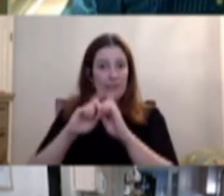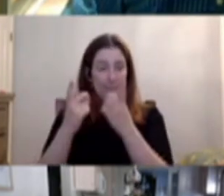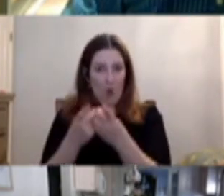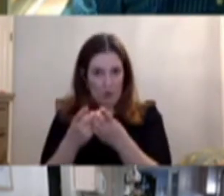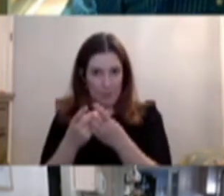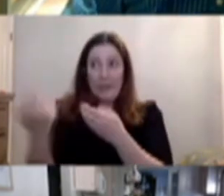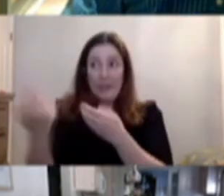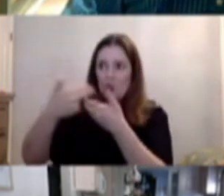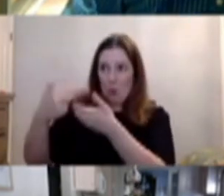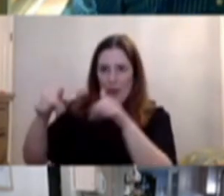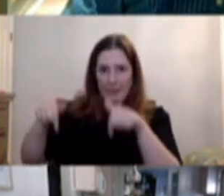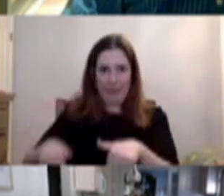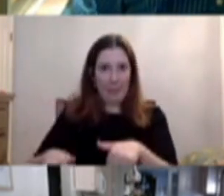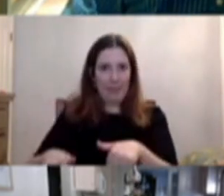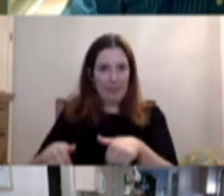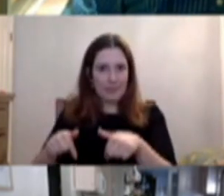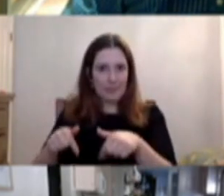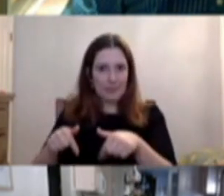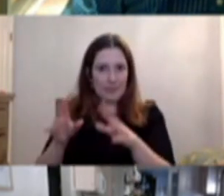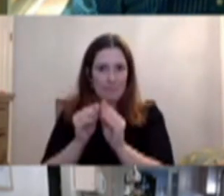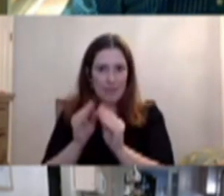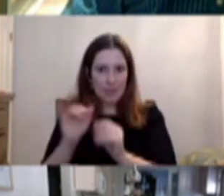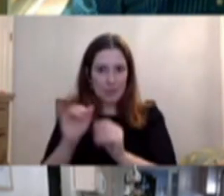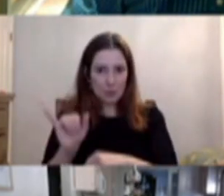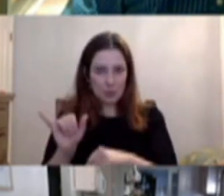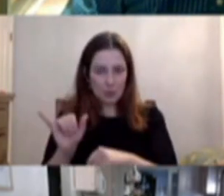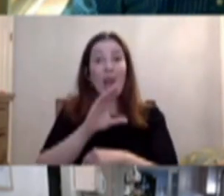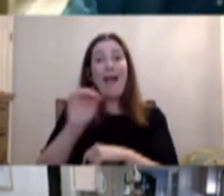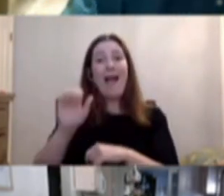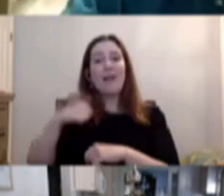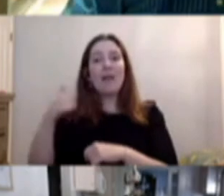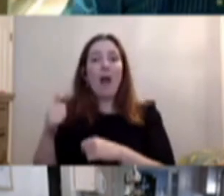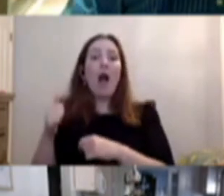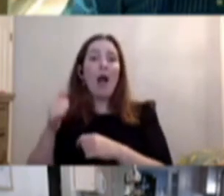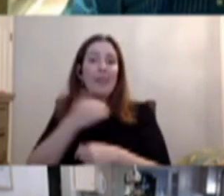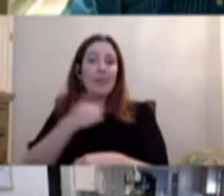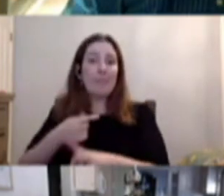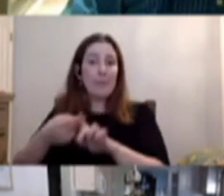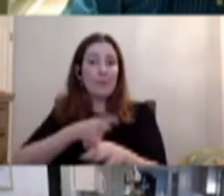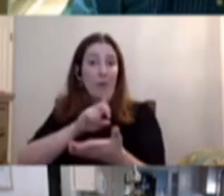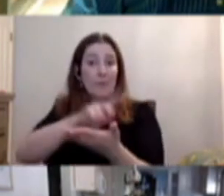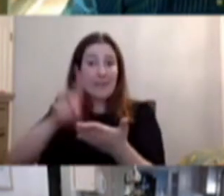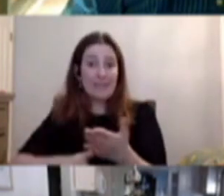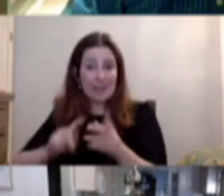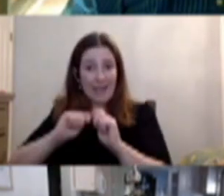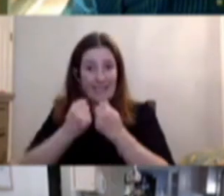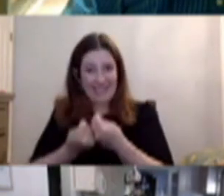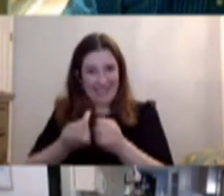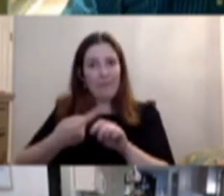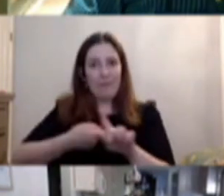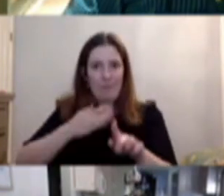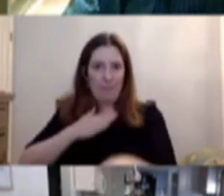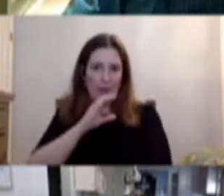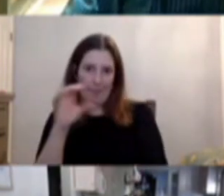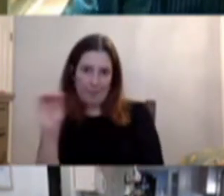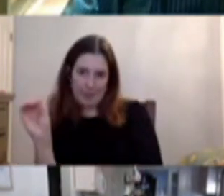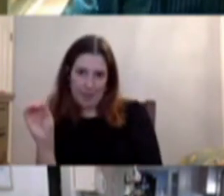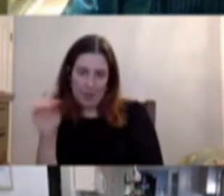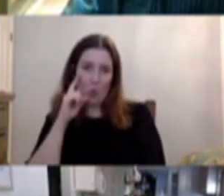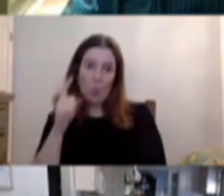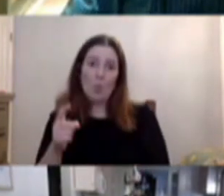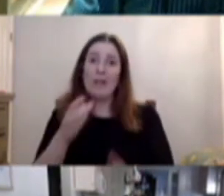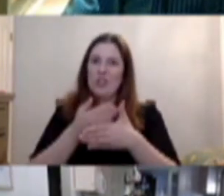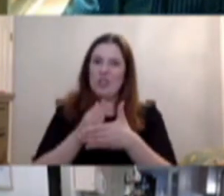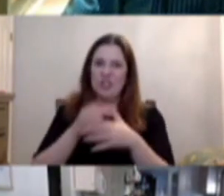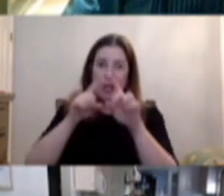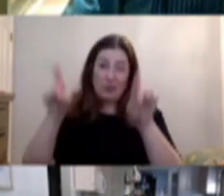Department, as well as several other members from the design team from Sasaki. What we're going to do is we're going to share a screen and a brief presentation with